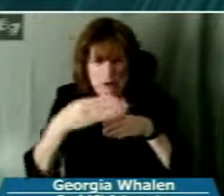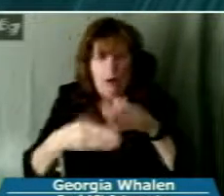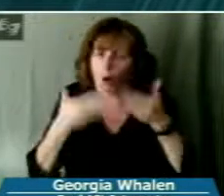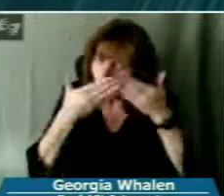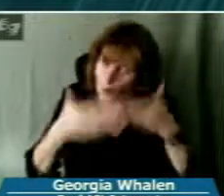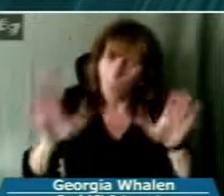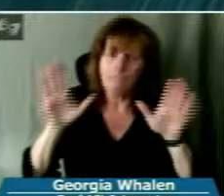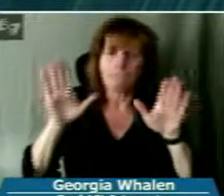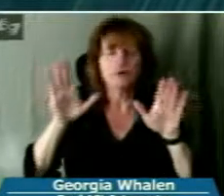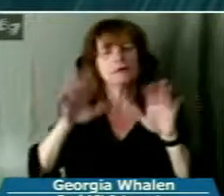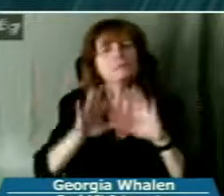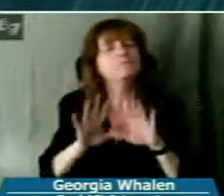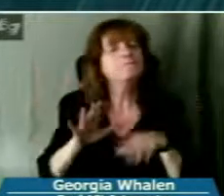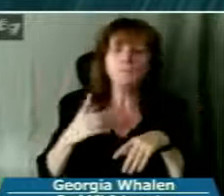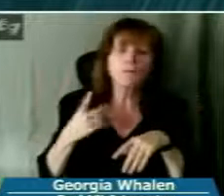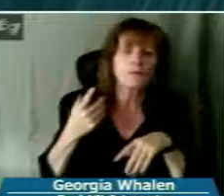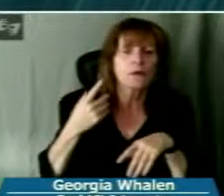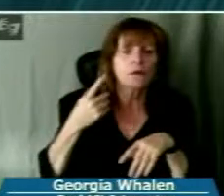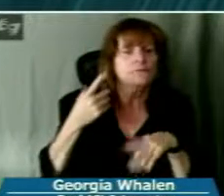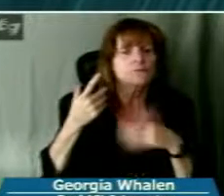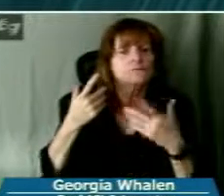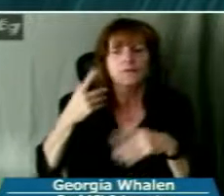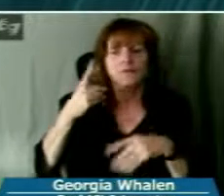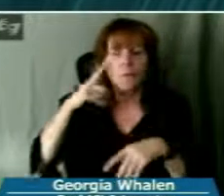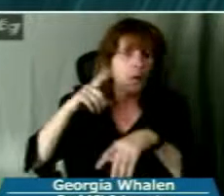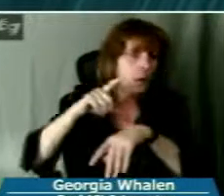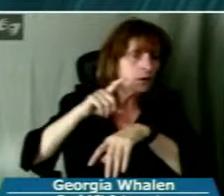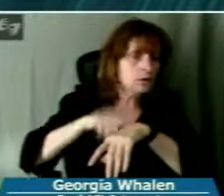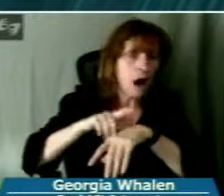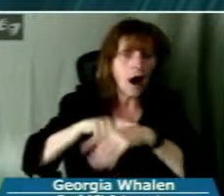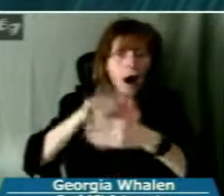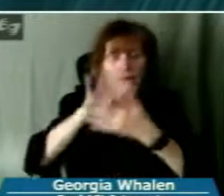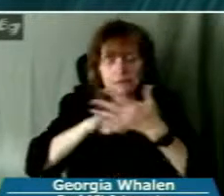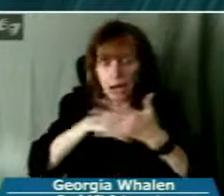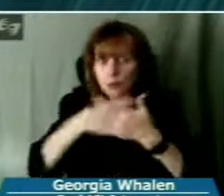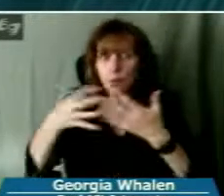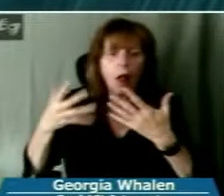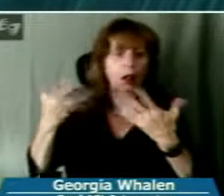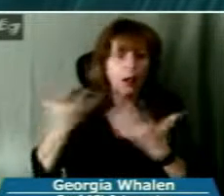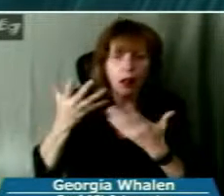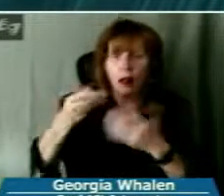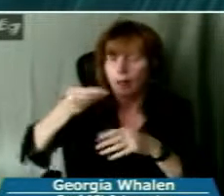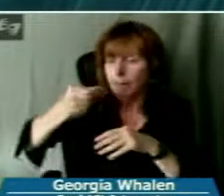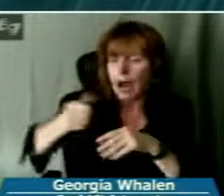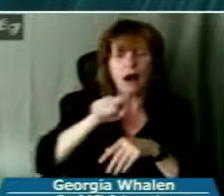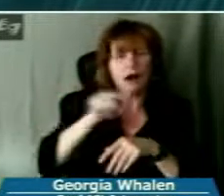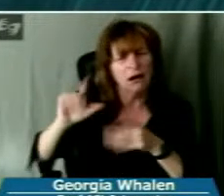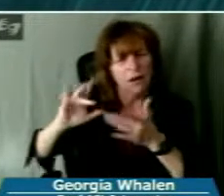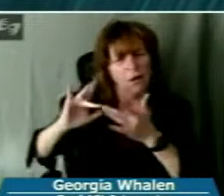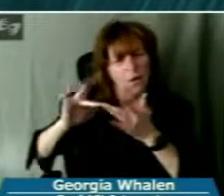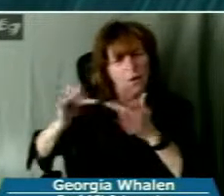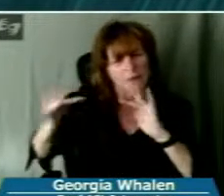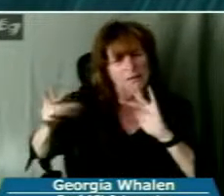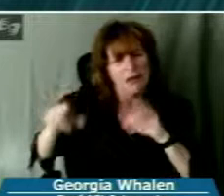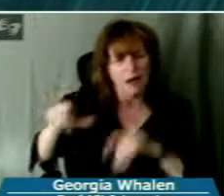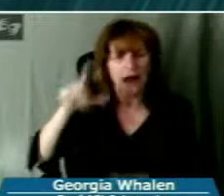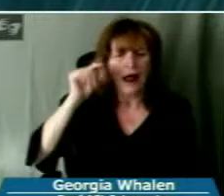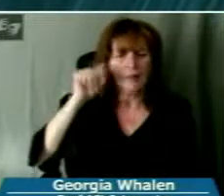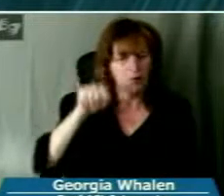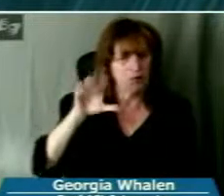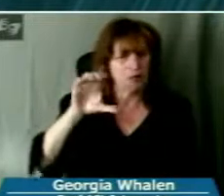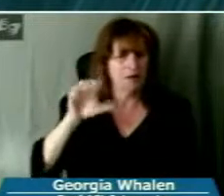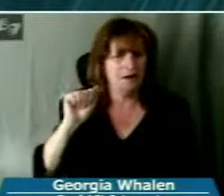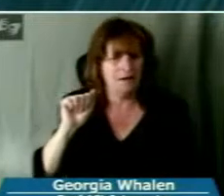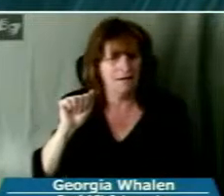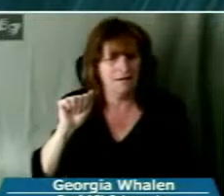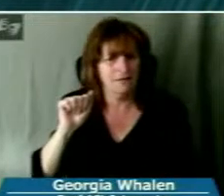hamilton.ca/golf, if you need more information. And we'll continue to provide any further updates on other outdoor recreational amenities